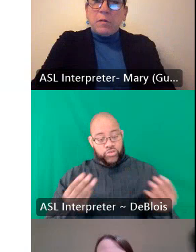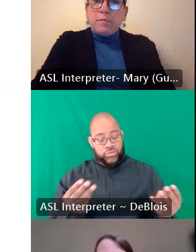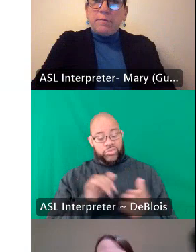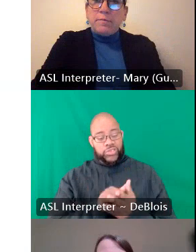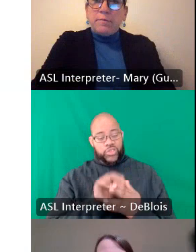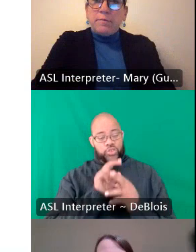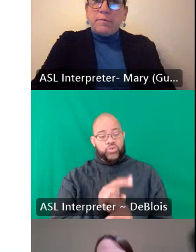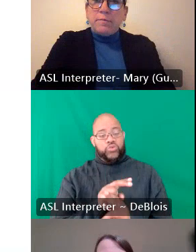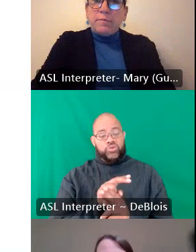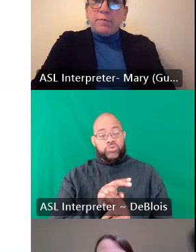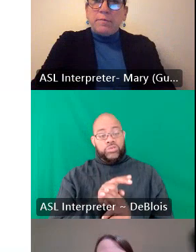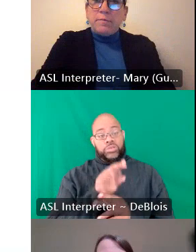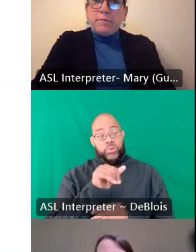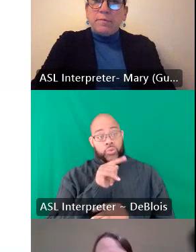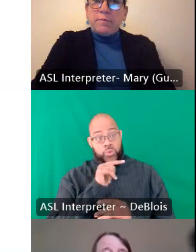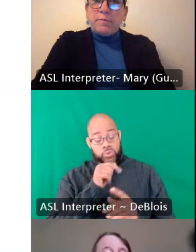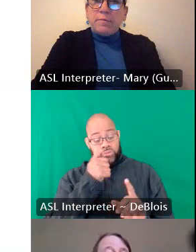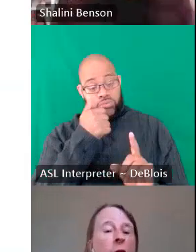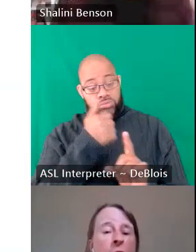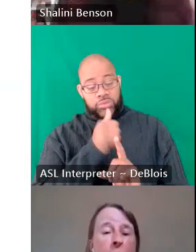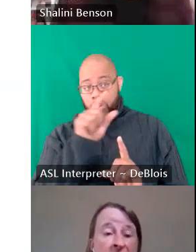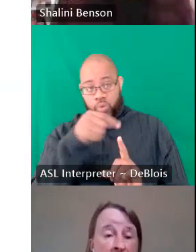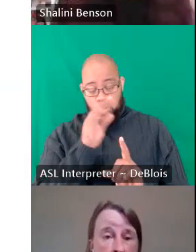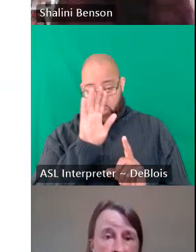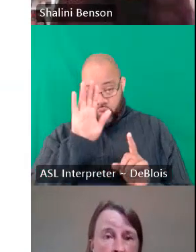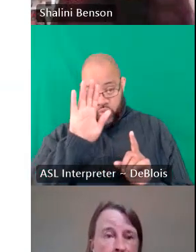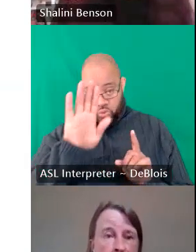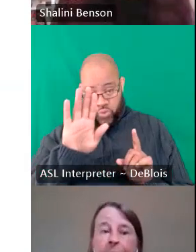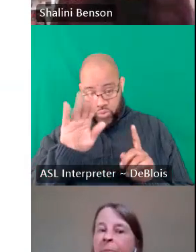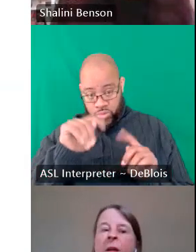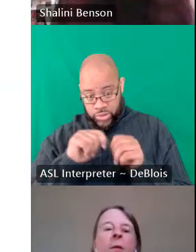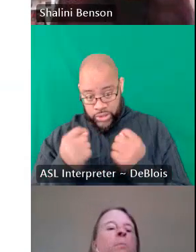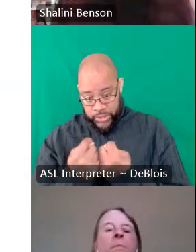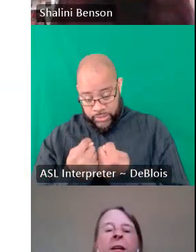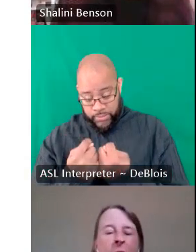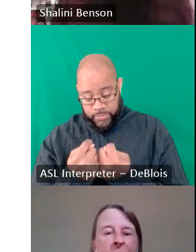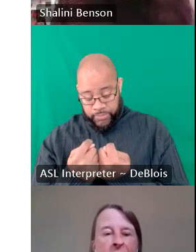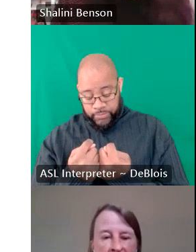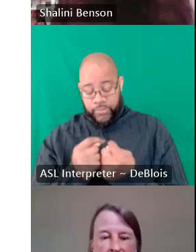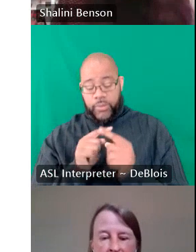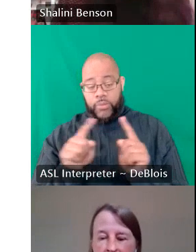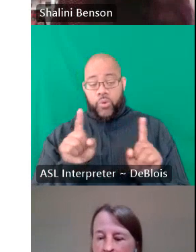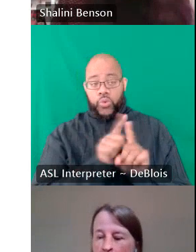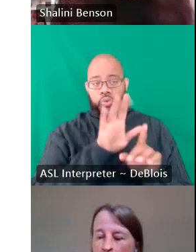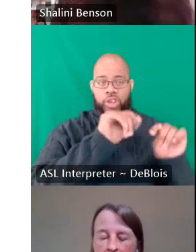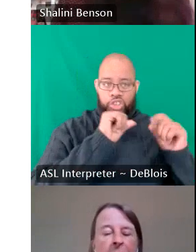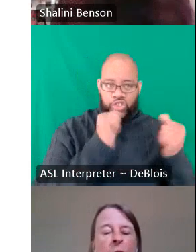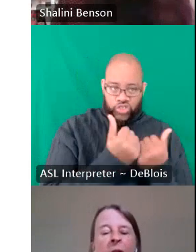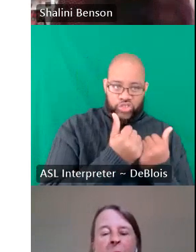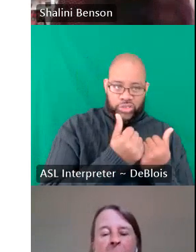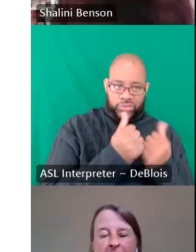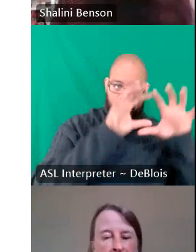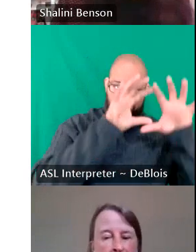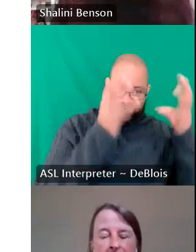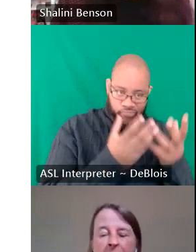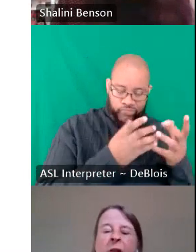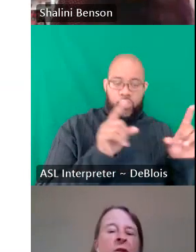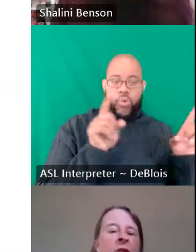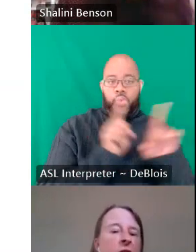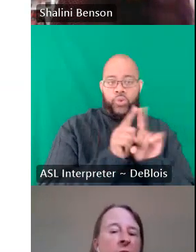used by not just your teams, but by your agencies as a whole, as well as